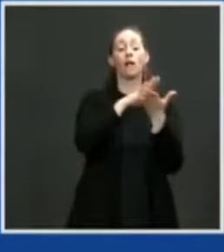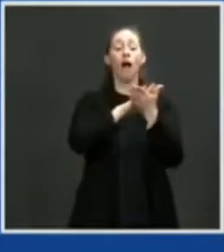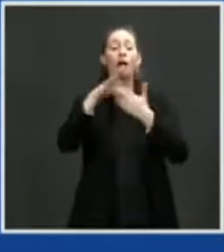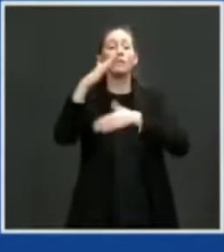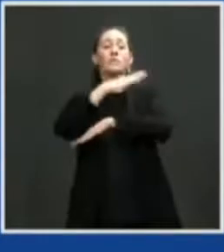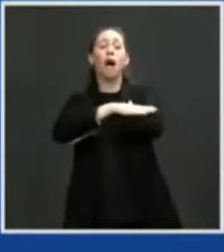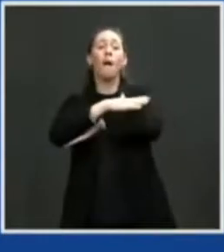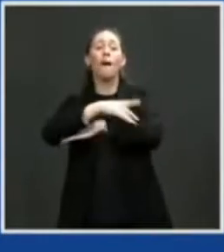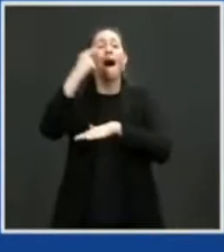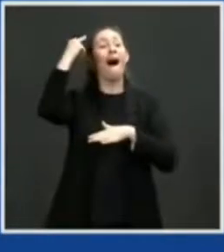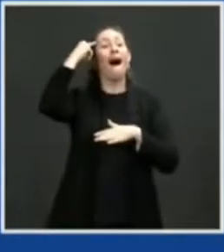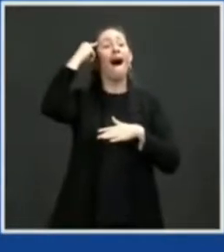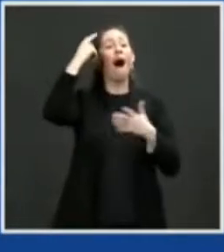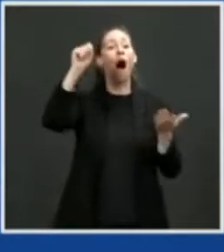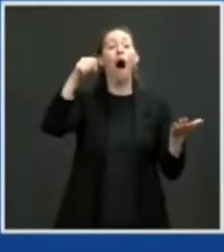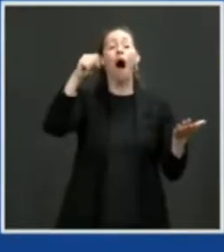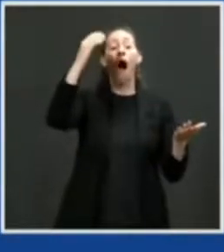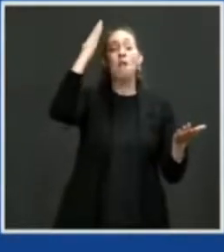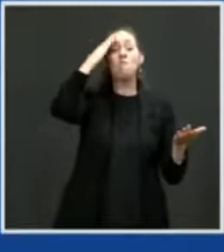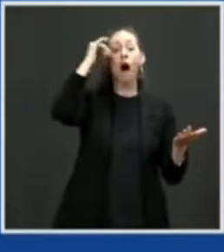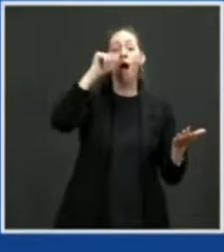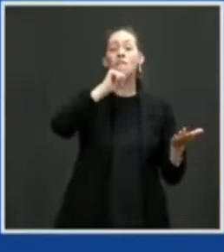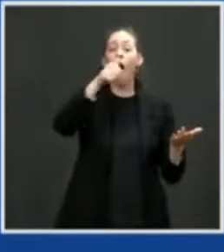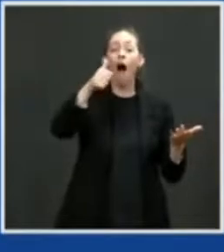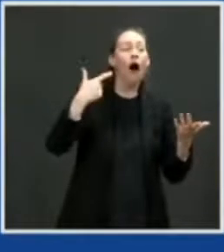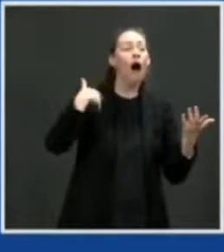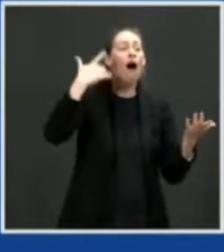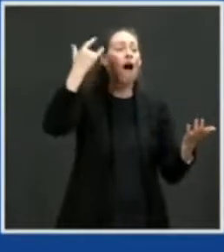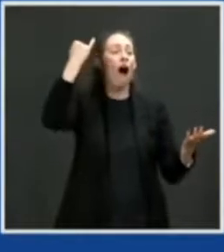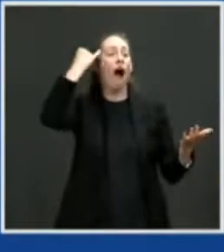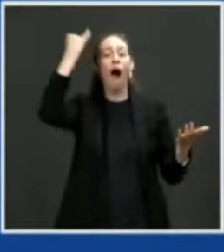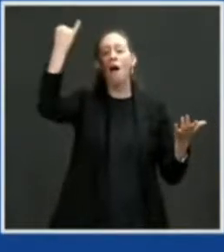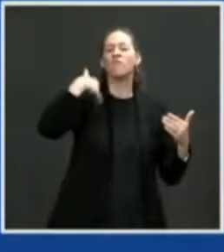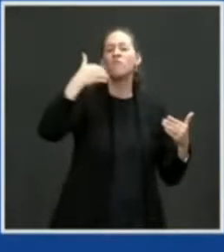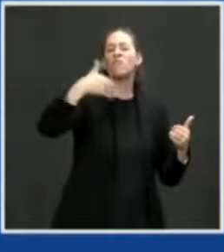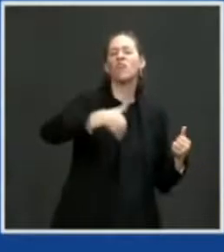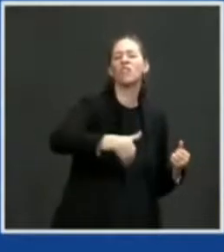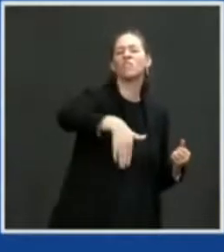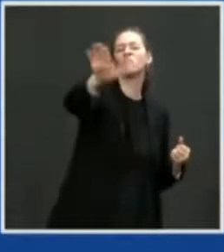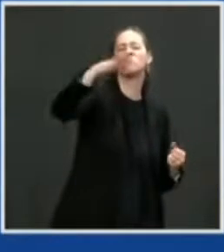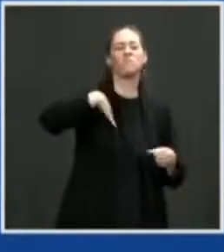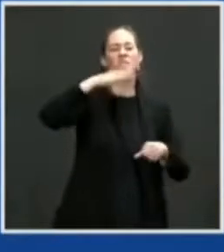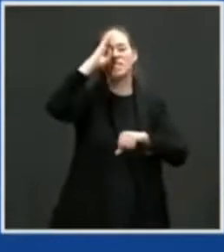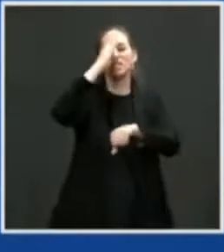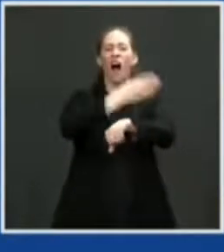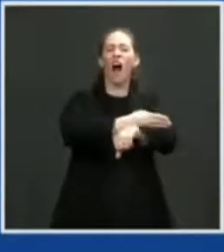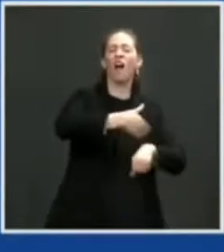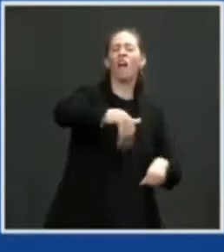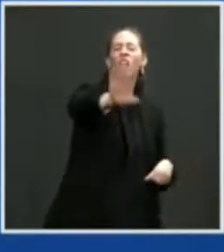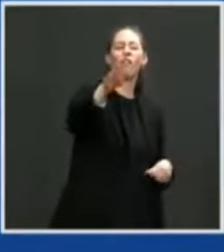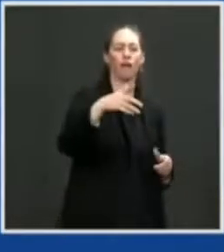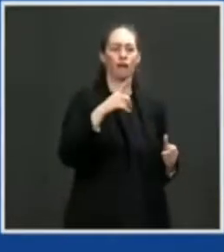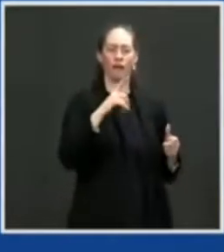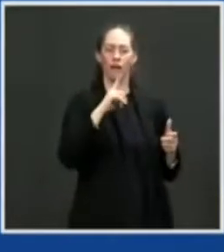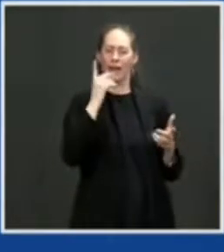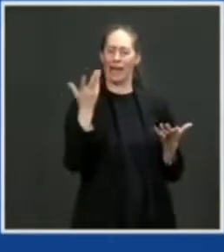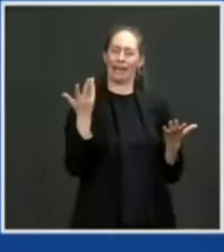idea. What I'm going to make sure my son get taken care of That's right. is I'm going to put a, how old was he or she?